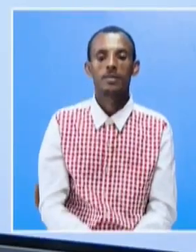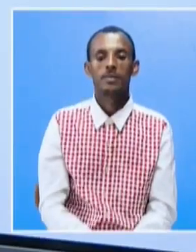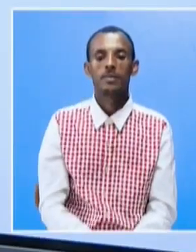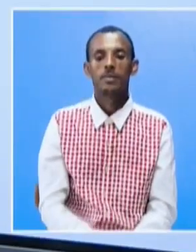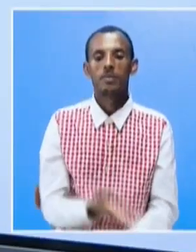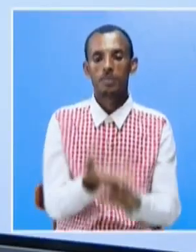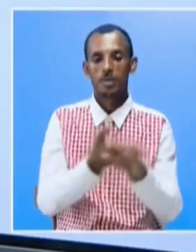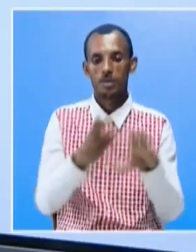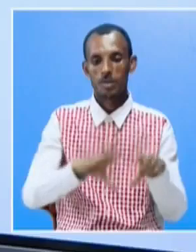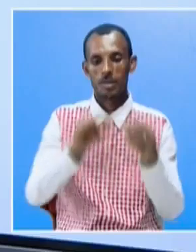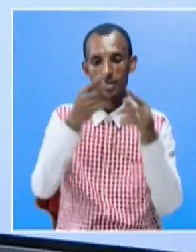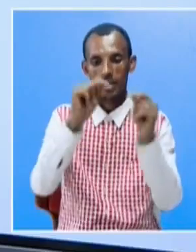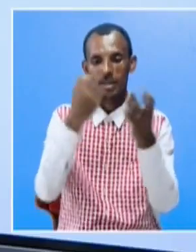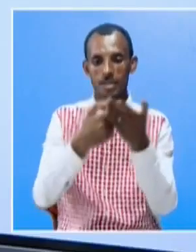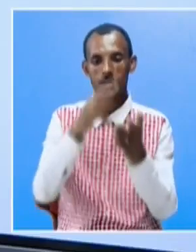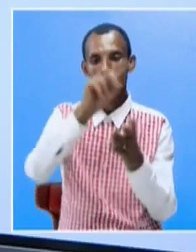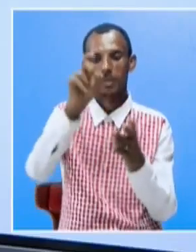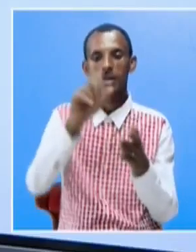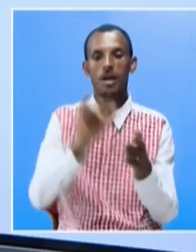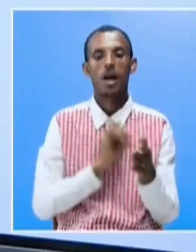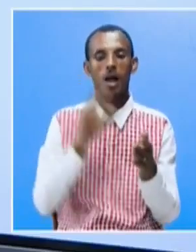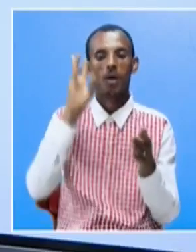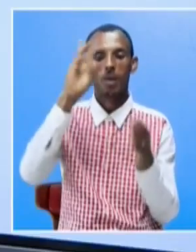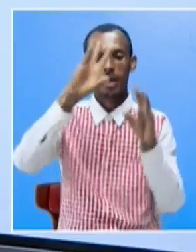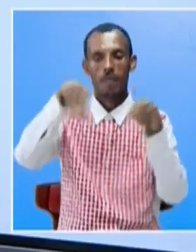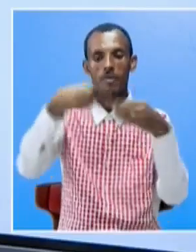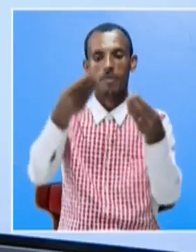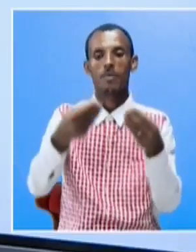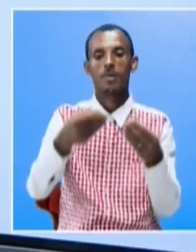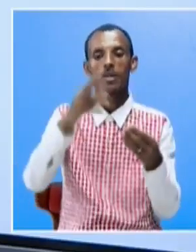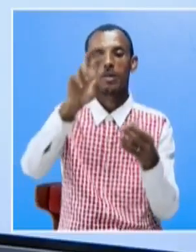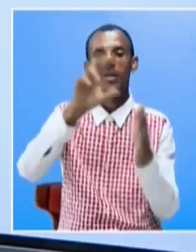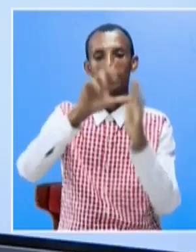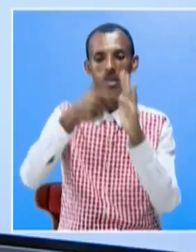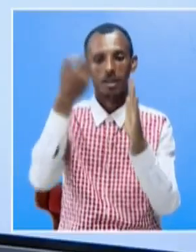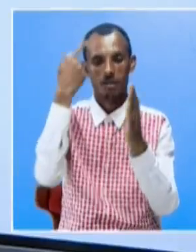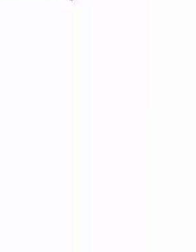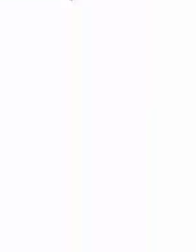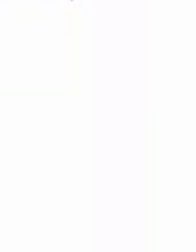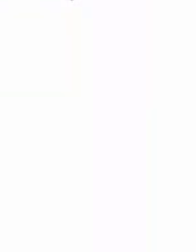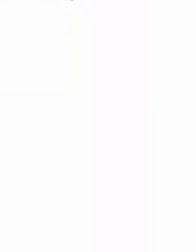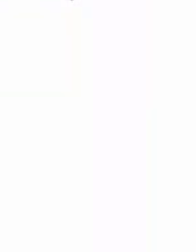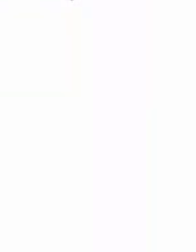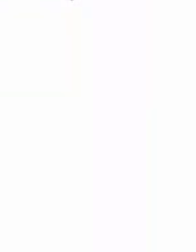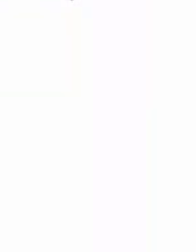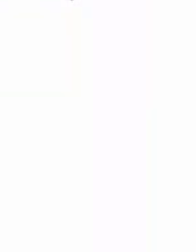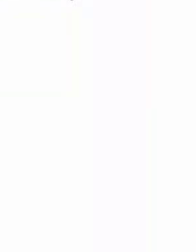Please students, try this question. I will give you 20 seconds for this.